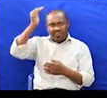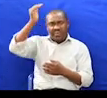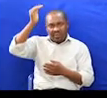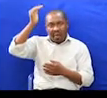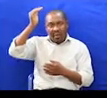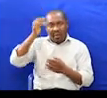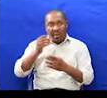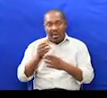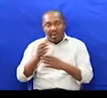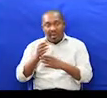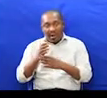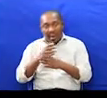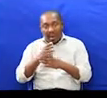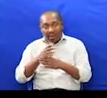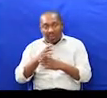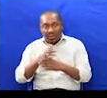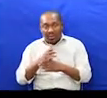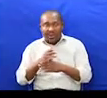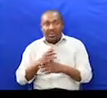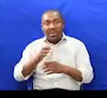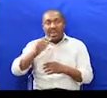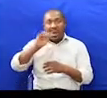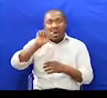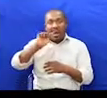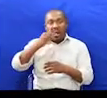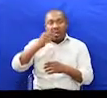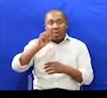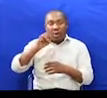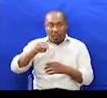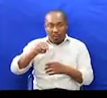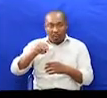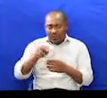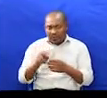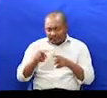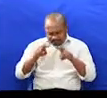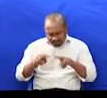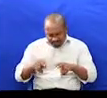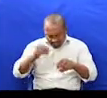on atom, who reviewed